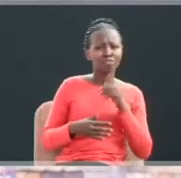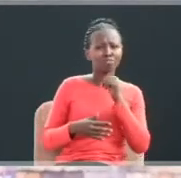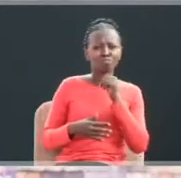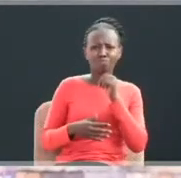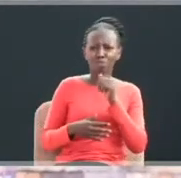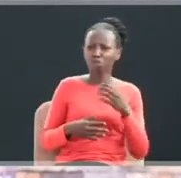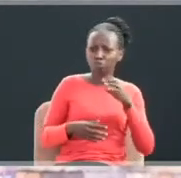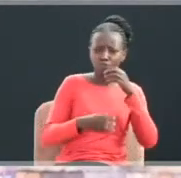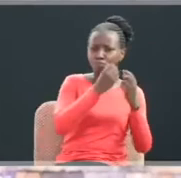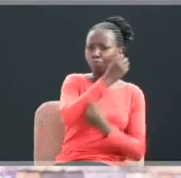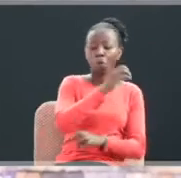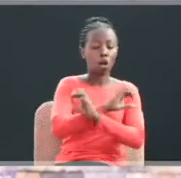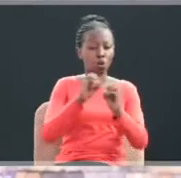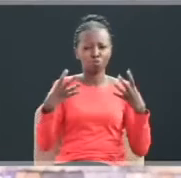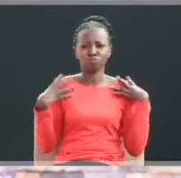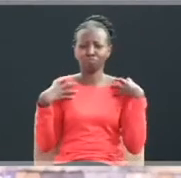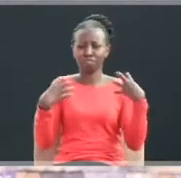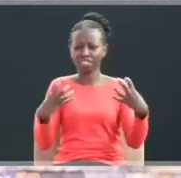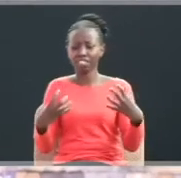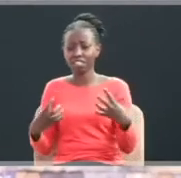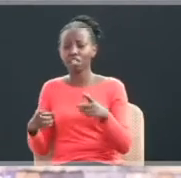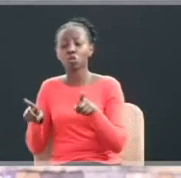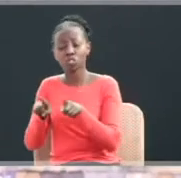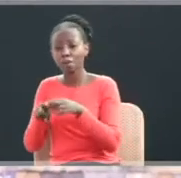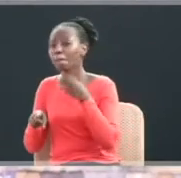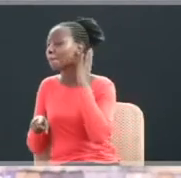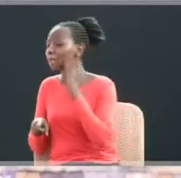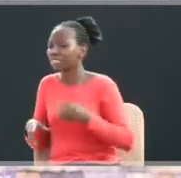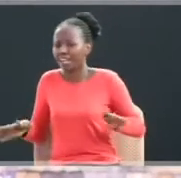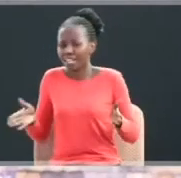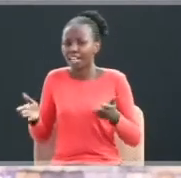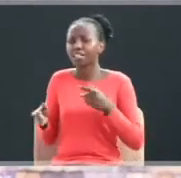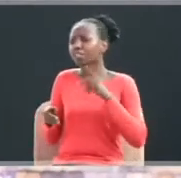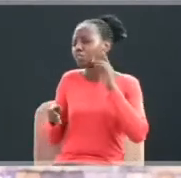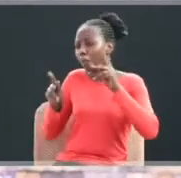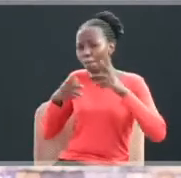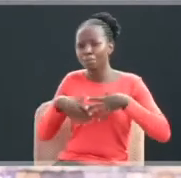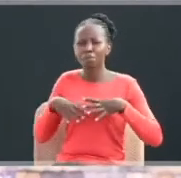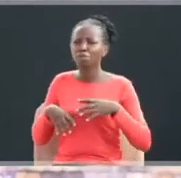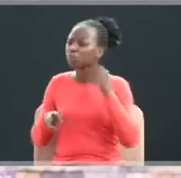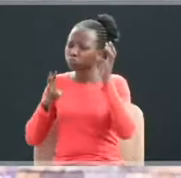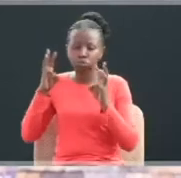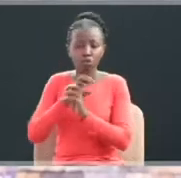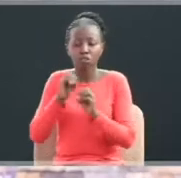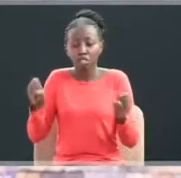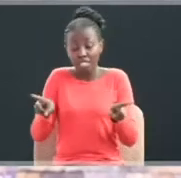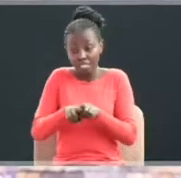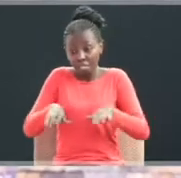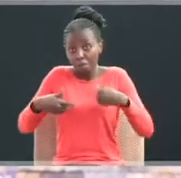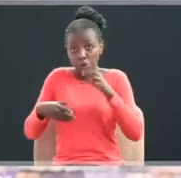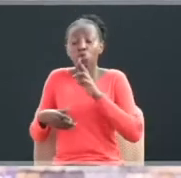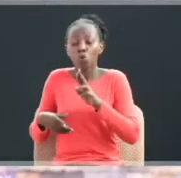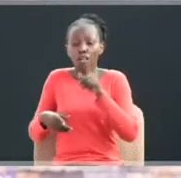that and so on and so forth. So Peter is trying to encourage these people that don't you worry. Even the way you are still